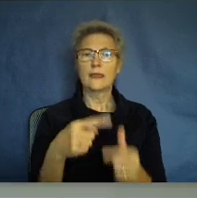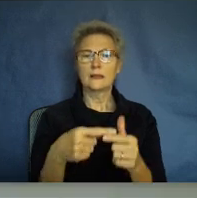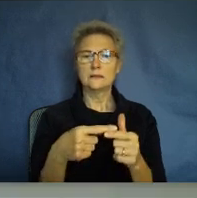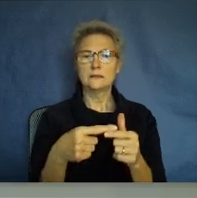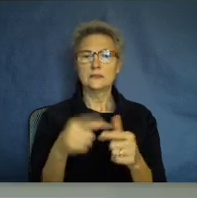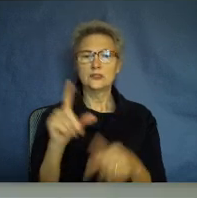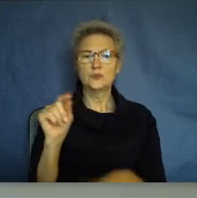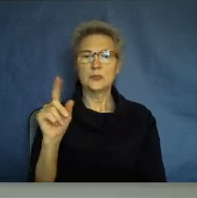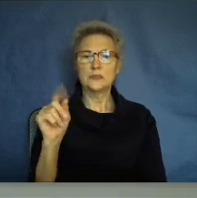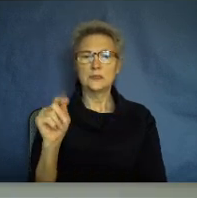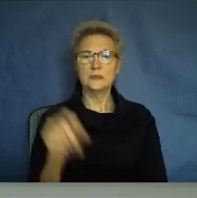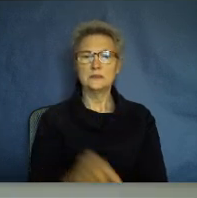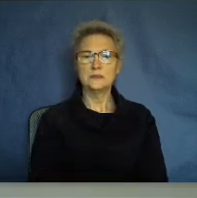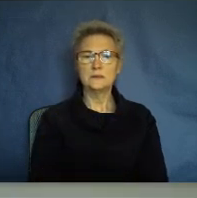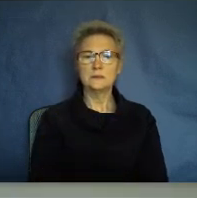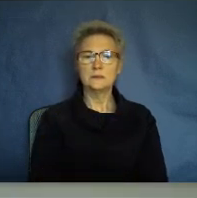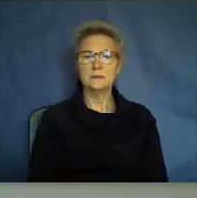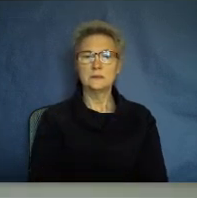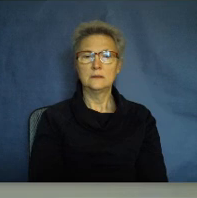then 20,